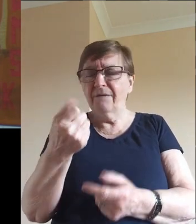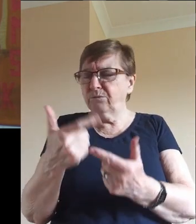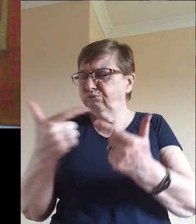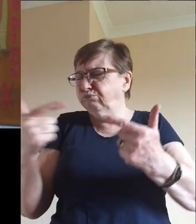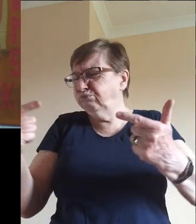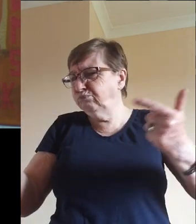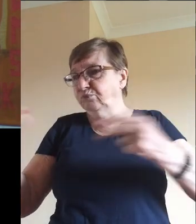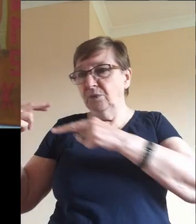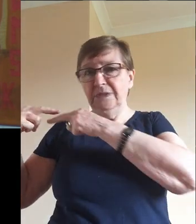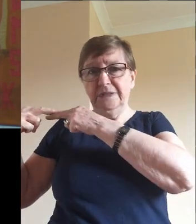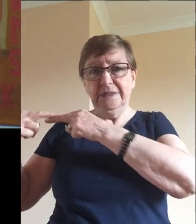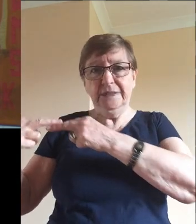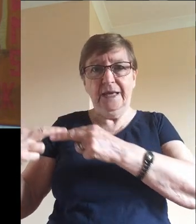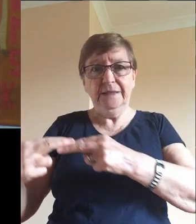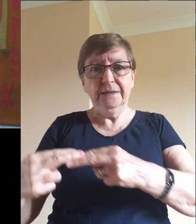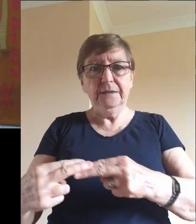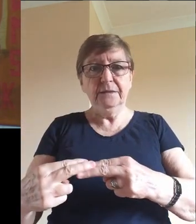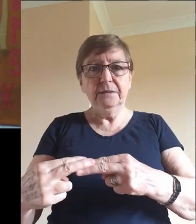stars in the sky.